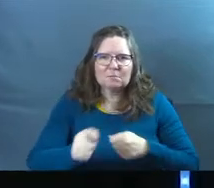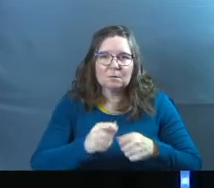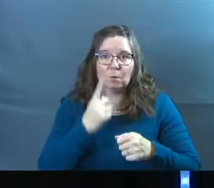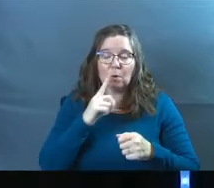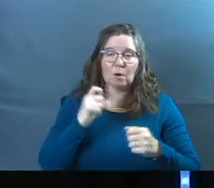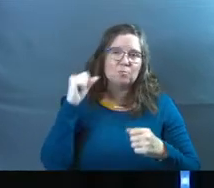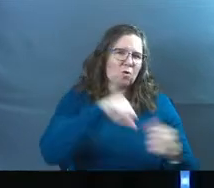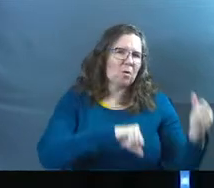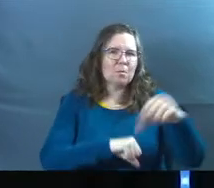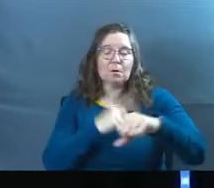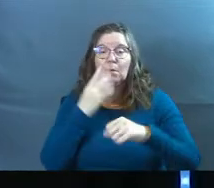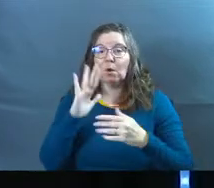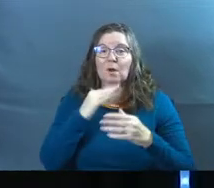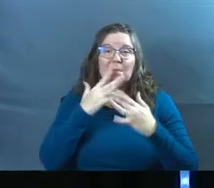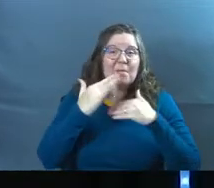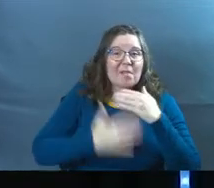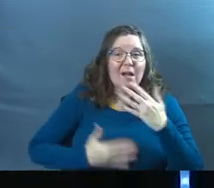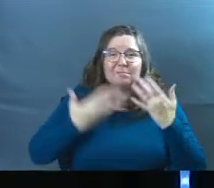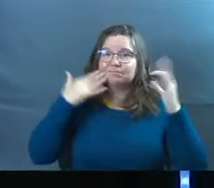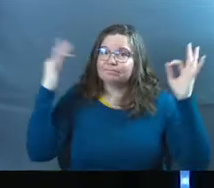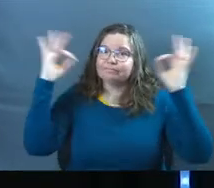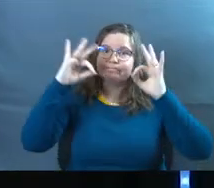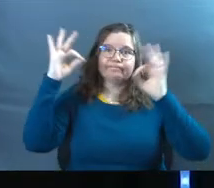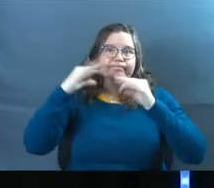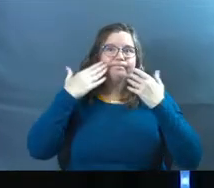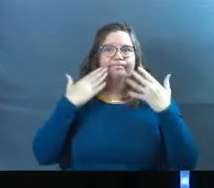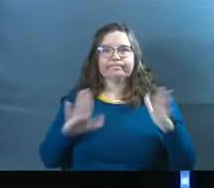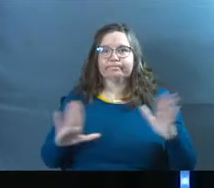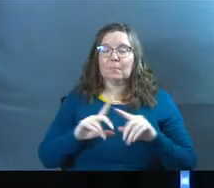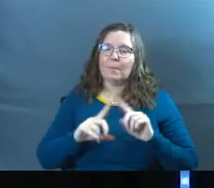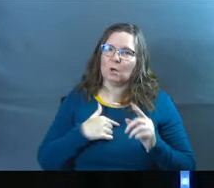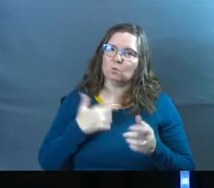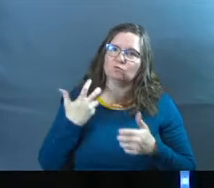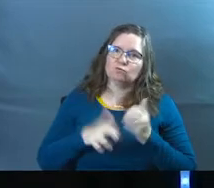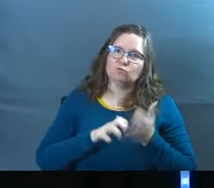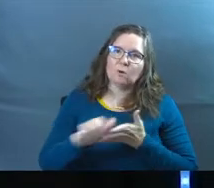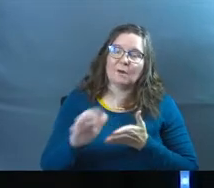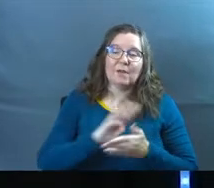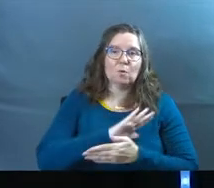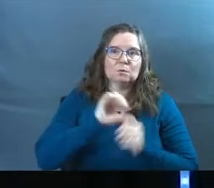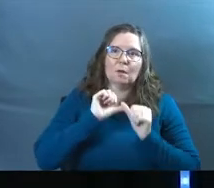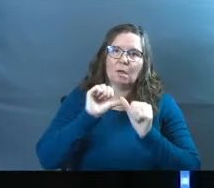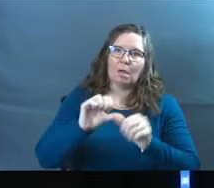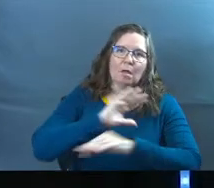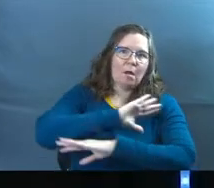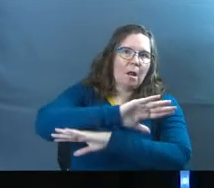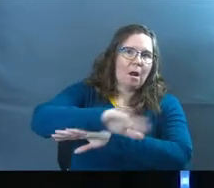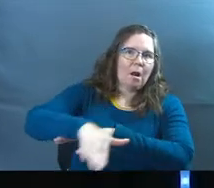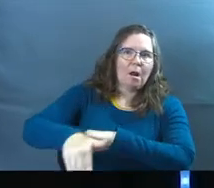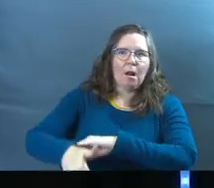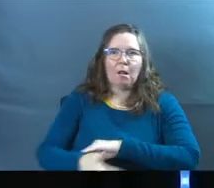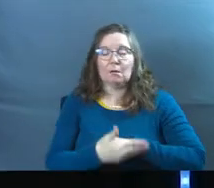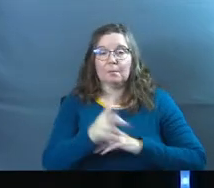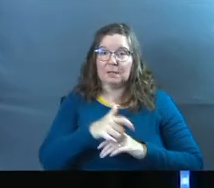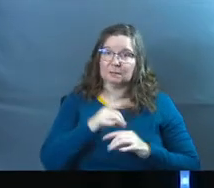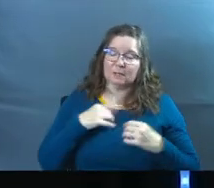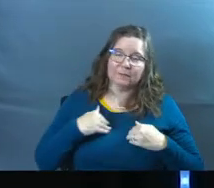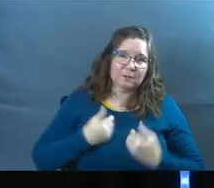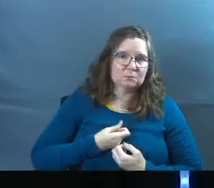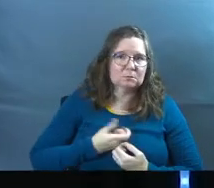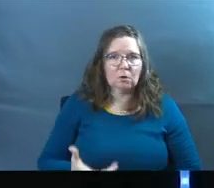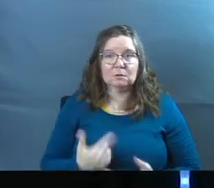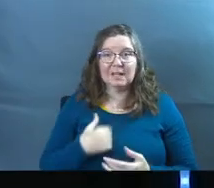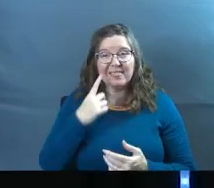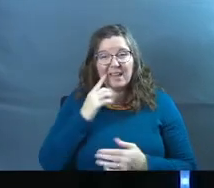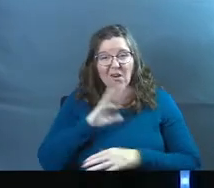was brawling. We don't know if it was bloody. We don't know. But it was rough. And it was all night long. It must have been brutal and must have been exhausting.